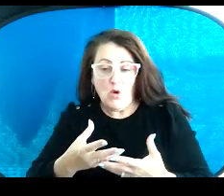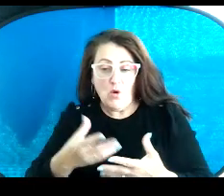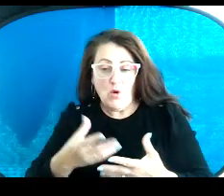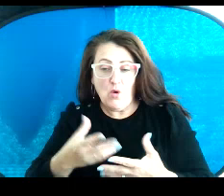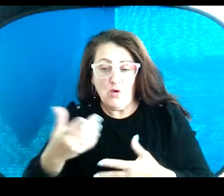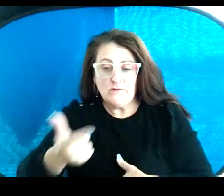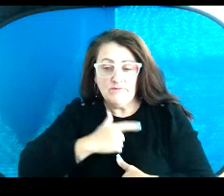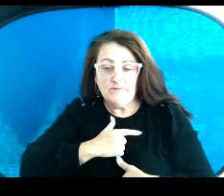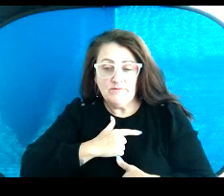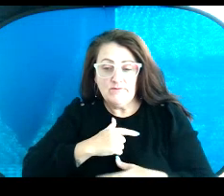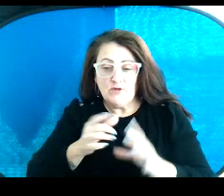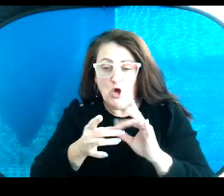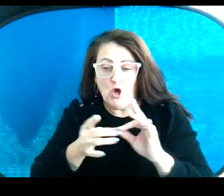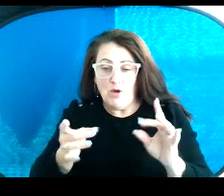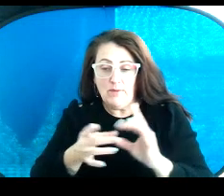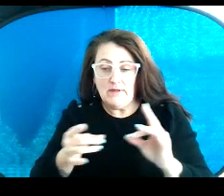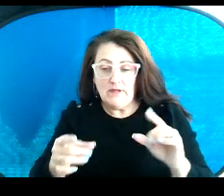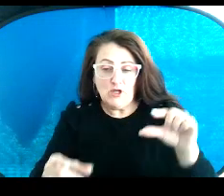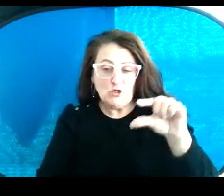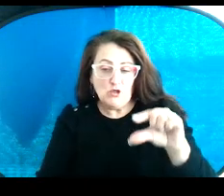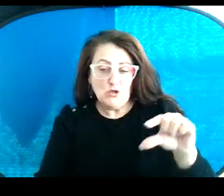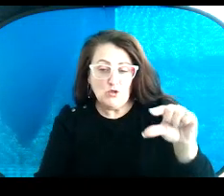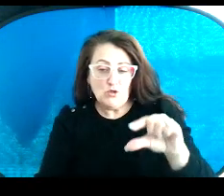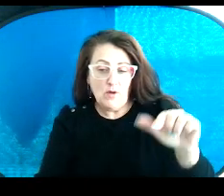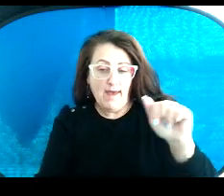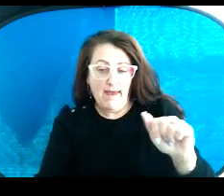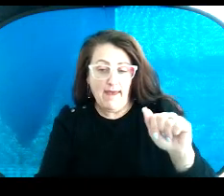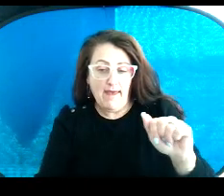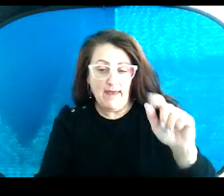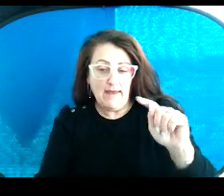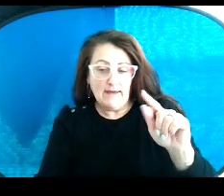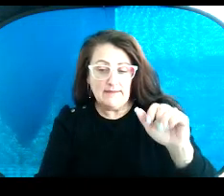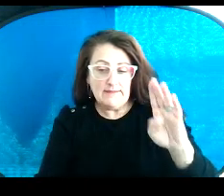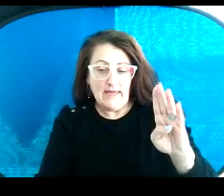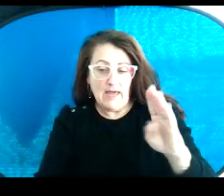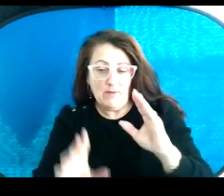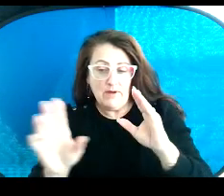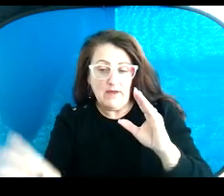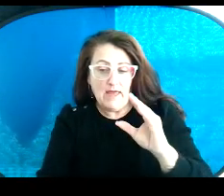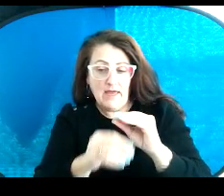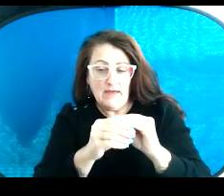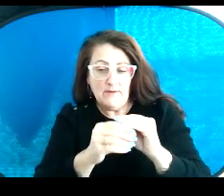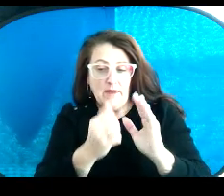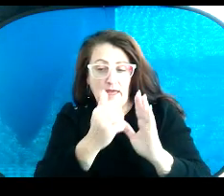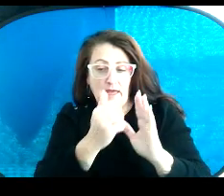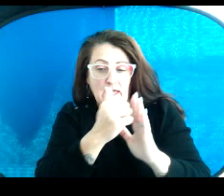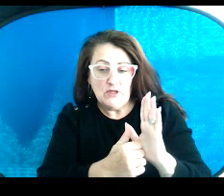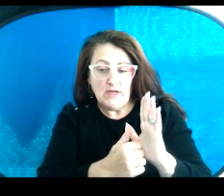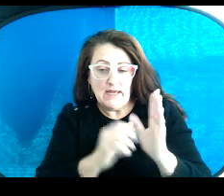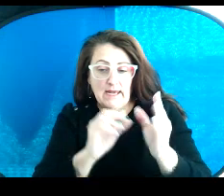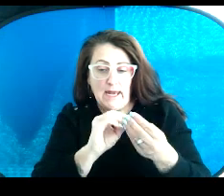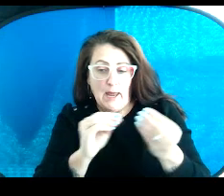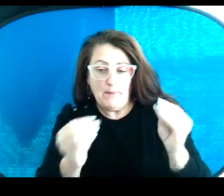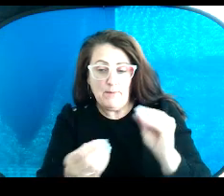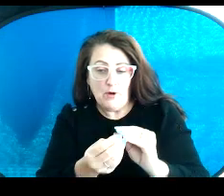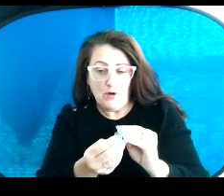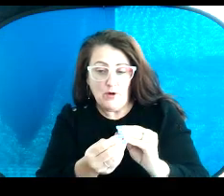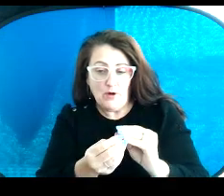Alternately, you may use the Q&A tab to submit your comment. Please be sure to include the agenda item number you're commenting on. Commission staff will read the comment on your